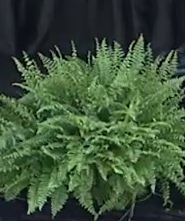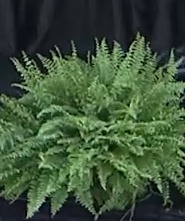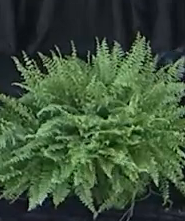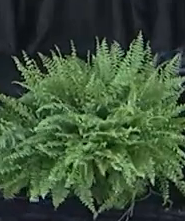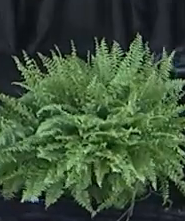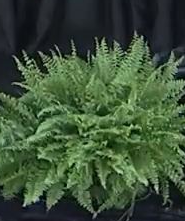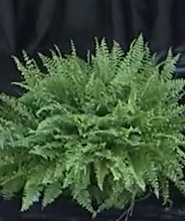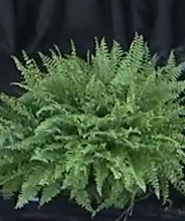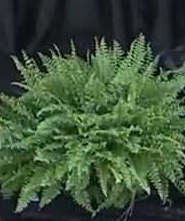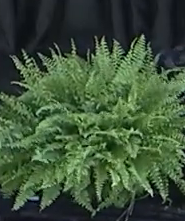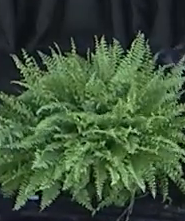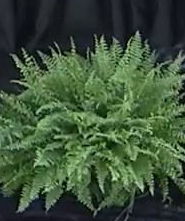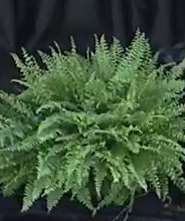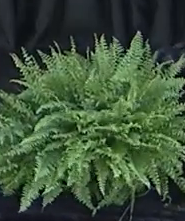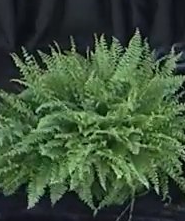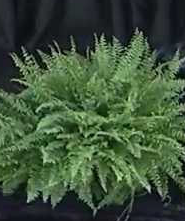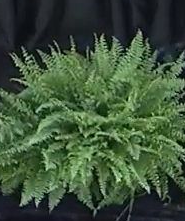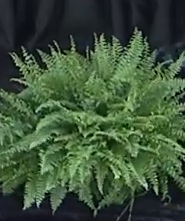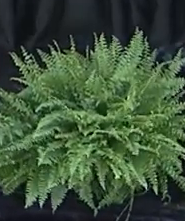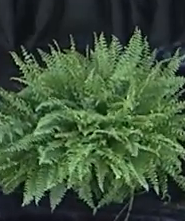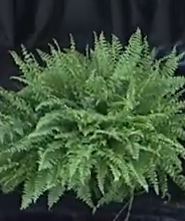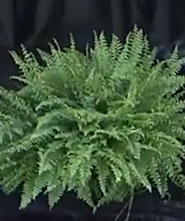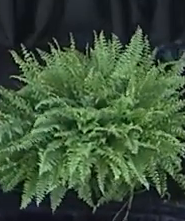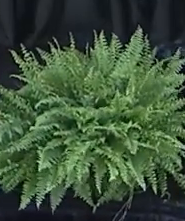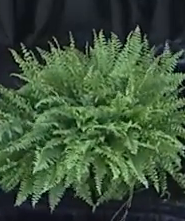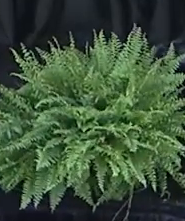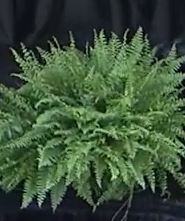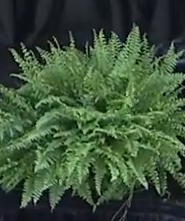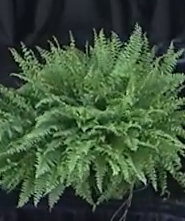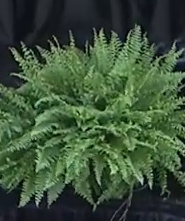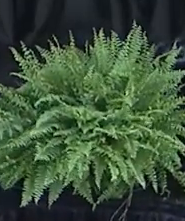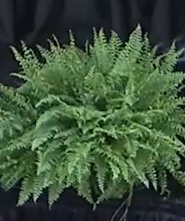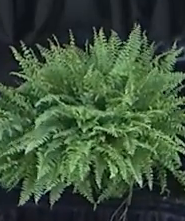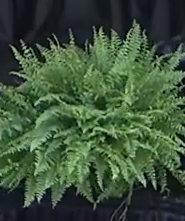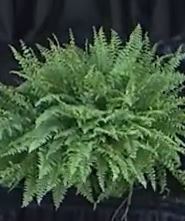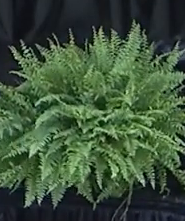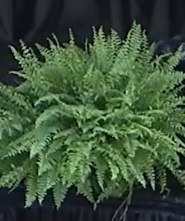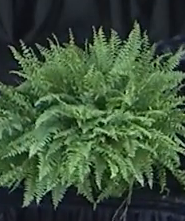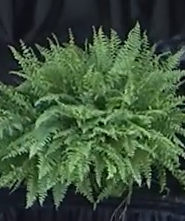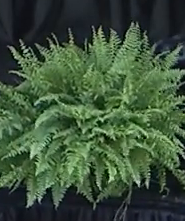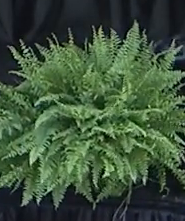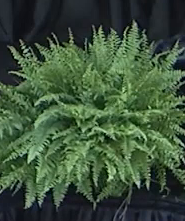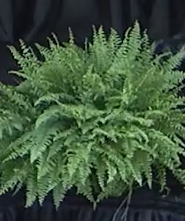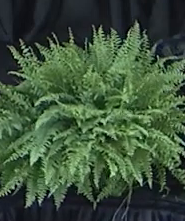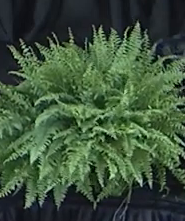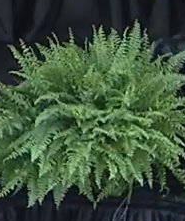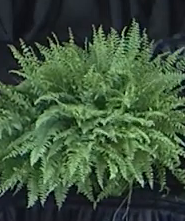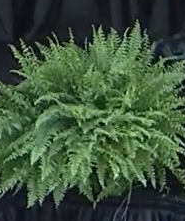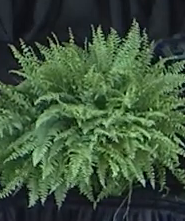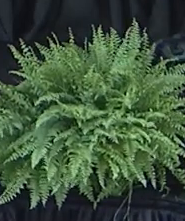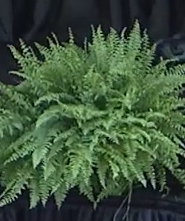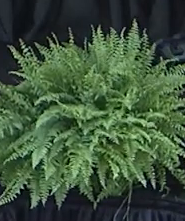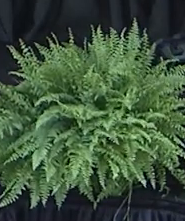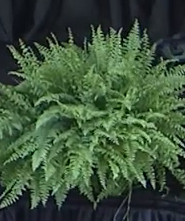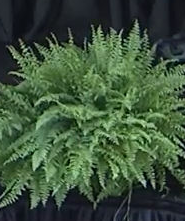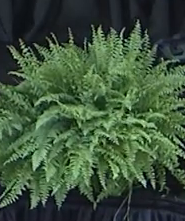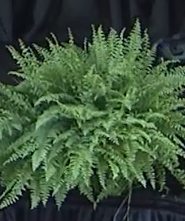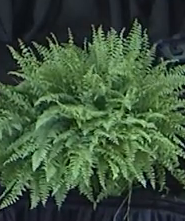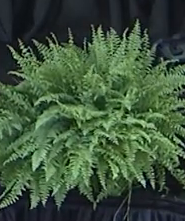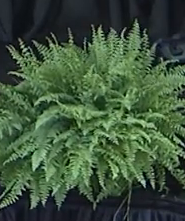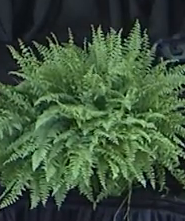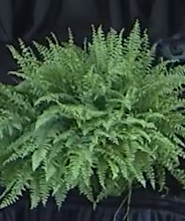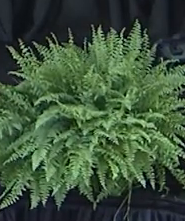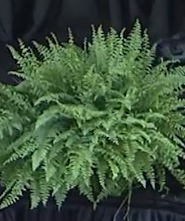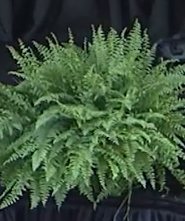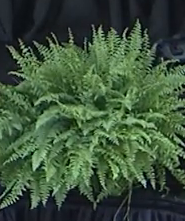class of 2021. My name is Matt Oberst. I'm the proud principal of Federal Way High